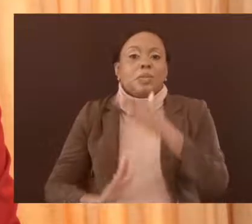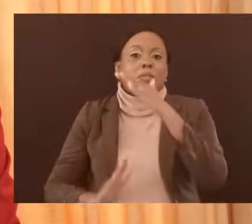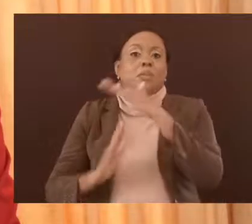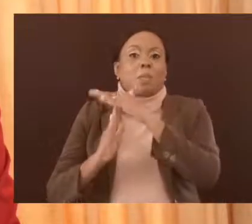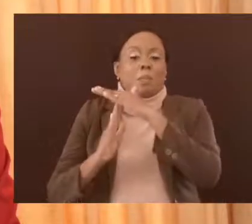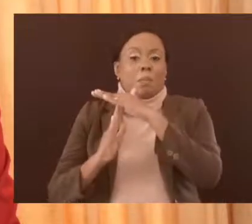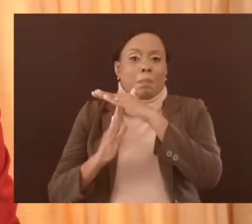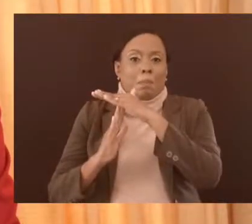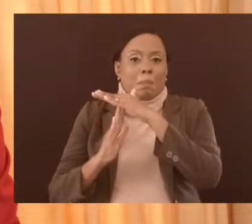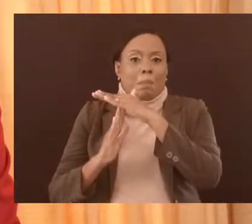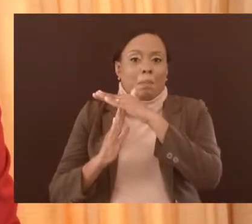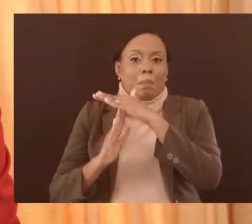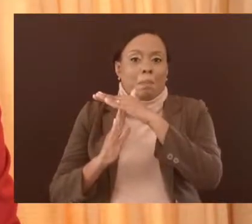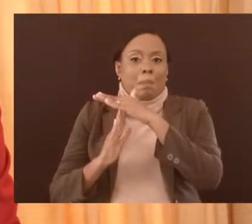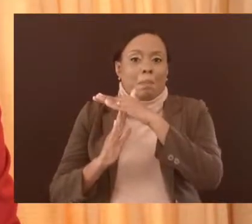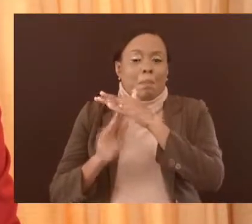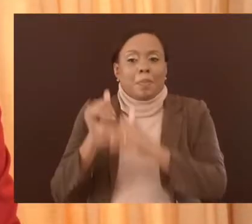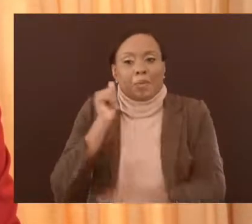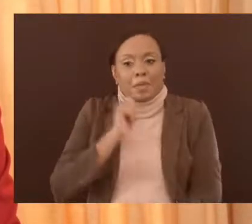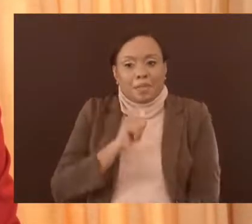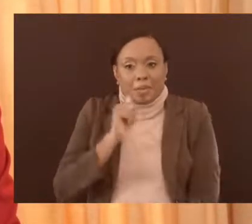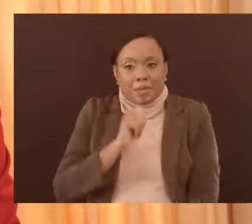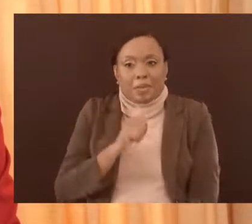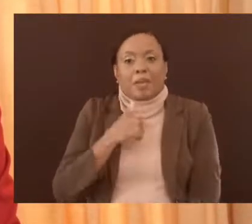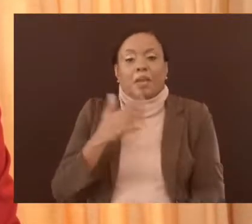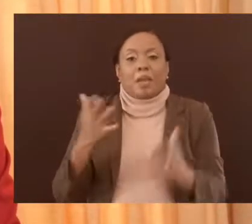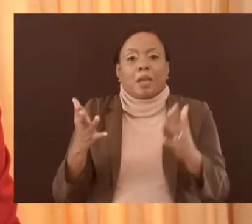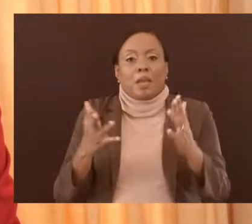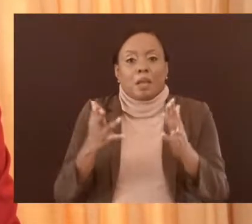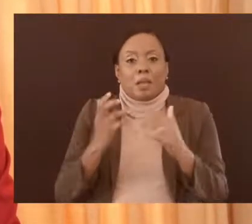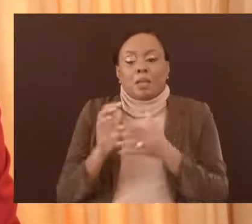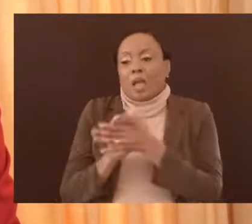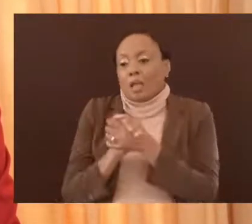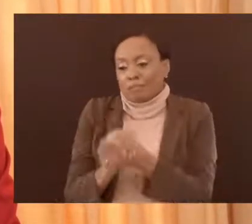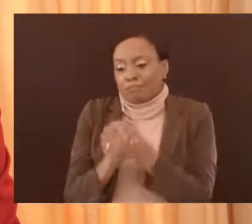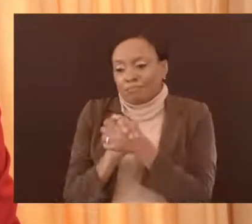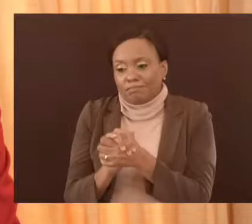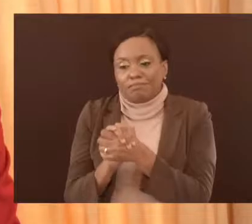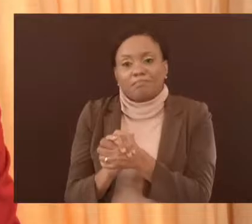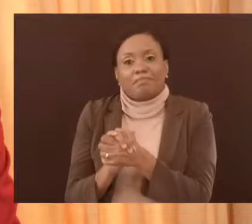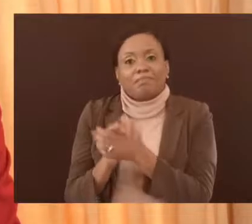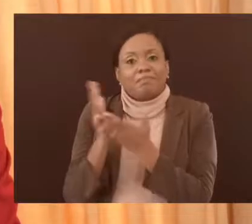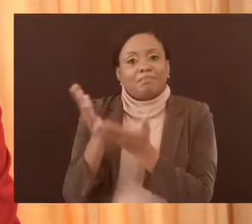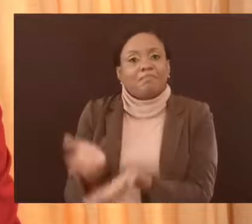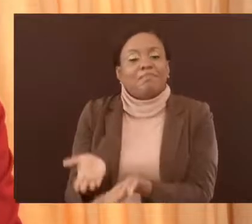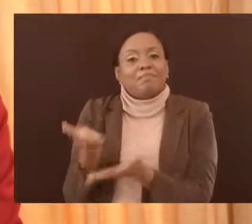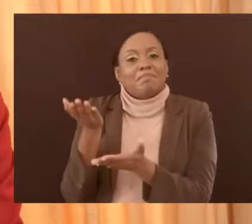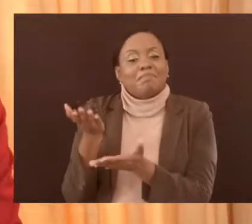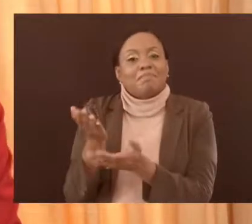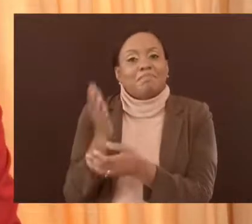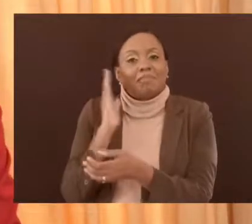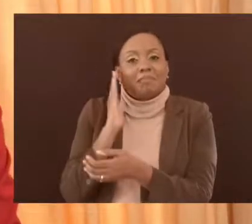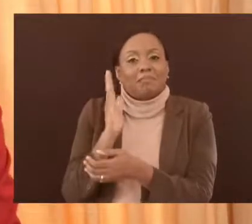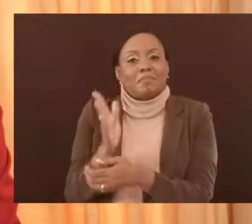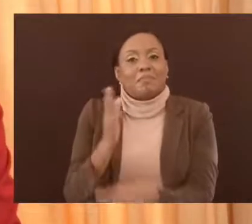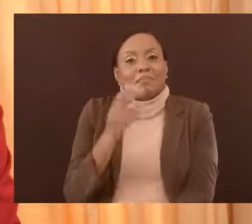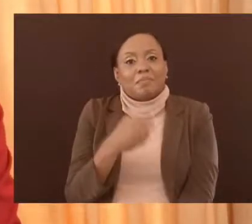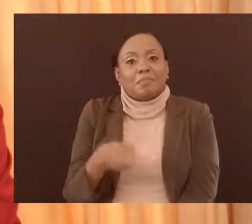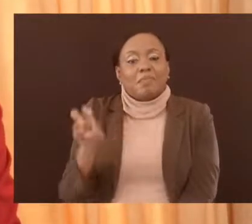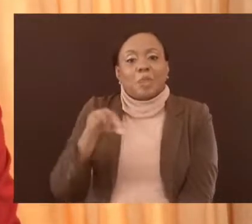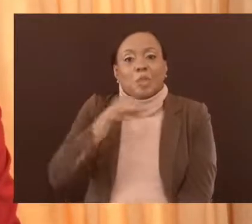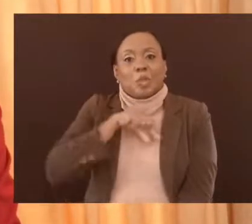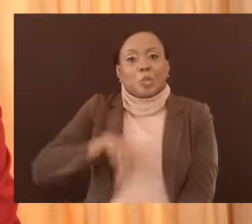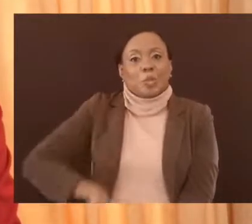her performance, and I would want to take this opportunity to congratulate her as she will be going on to the